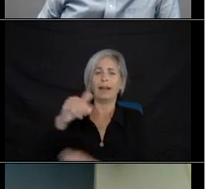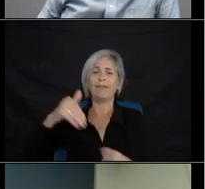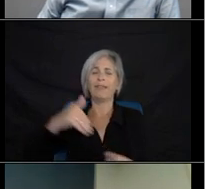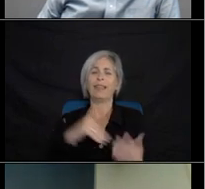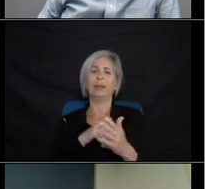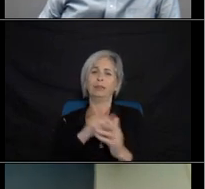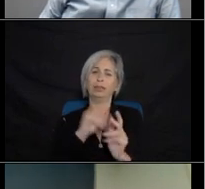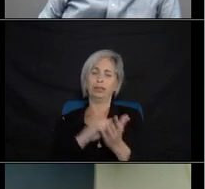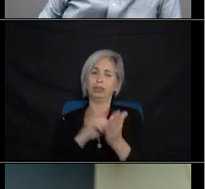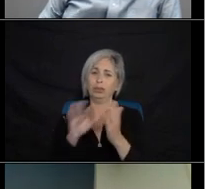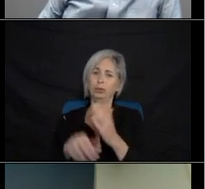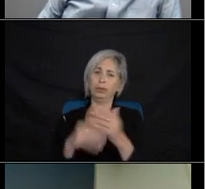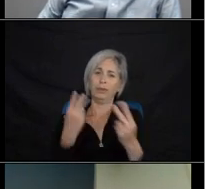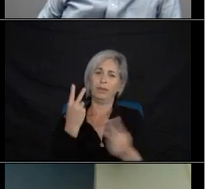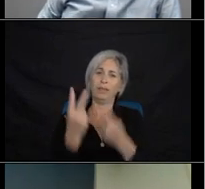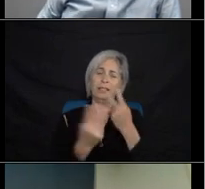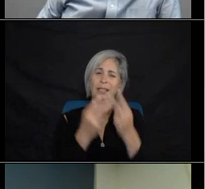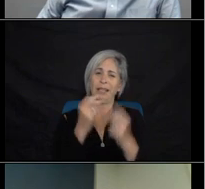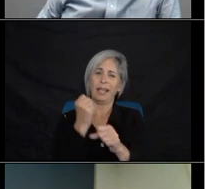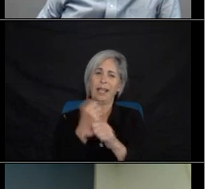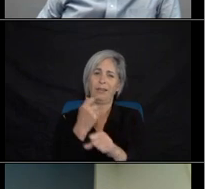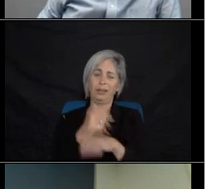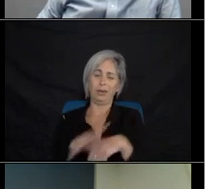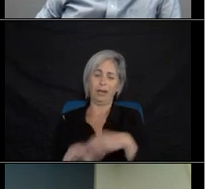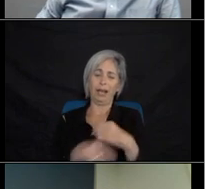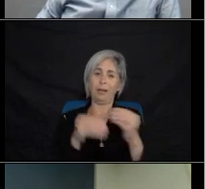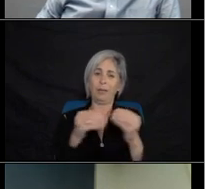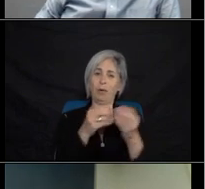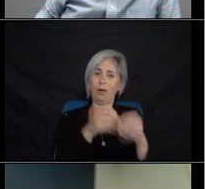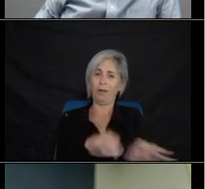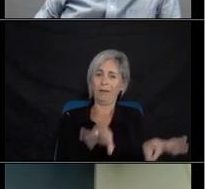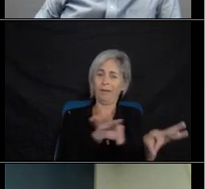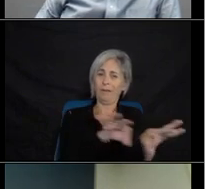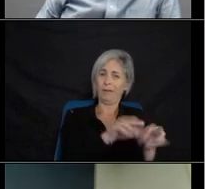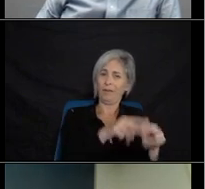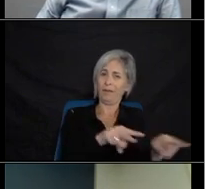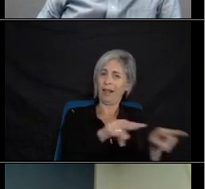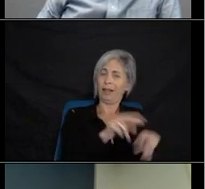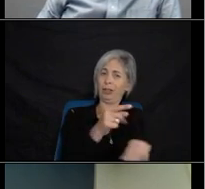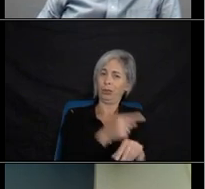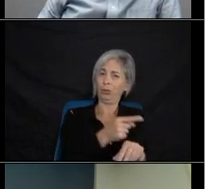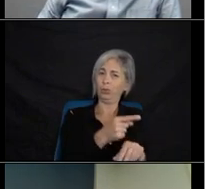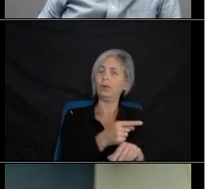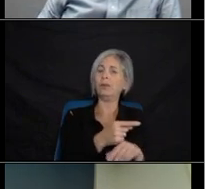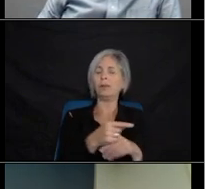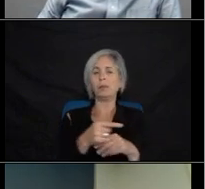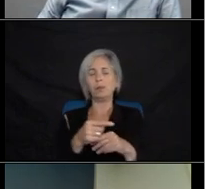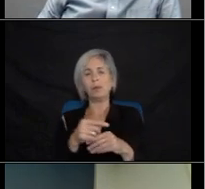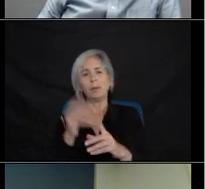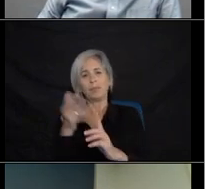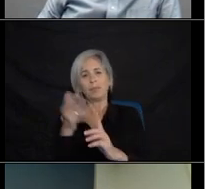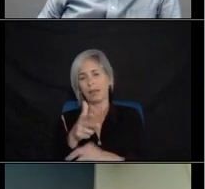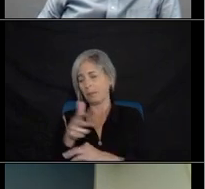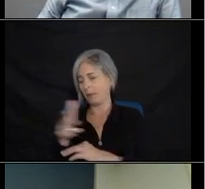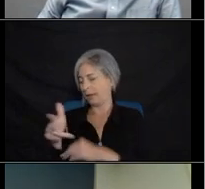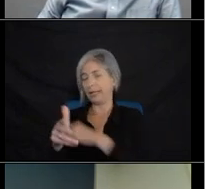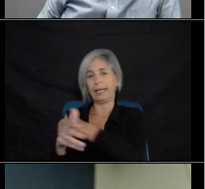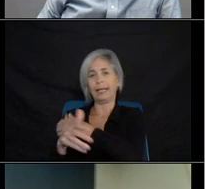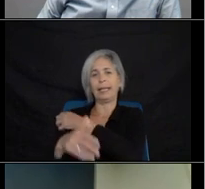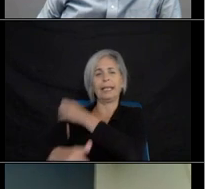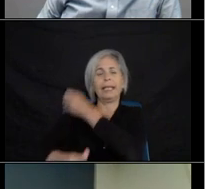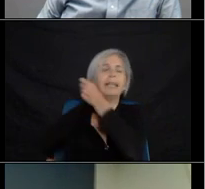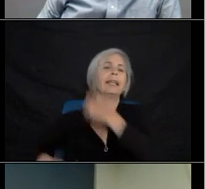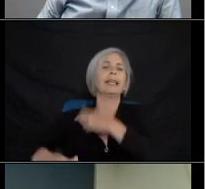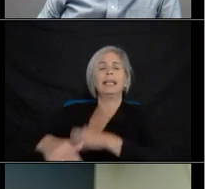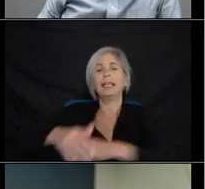year, another added value. With limited parking, the new Park Mobile app can let people know when parking is available and generate